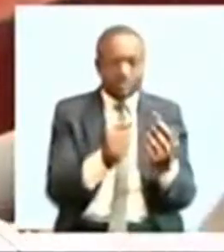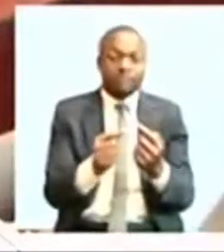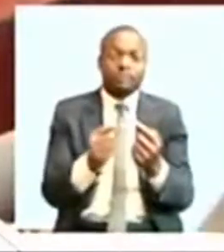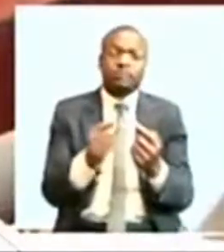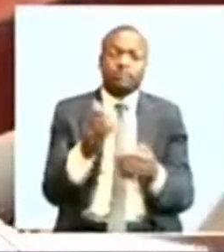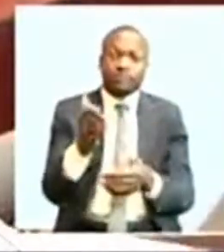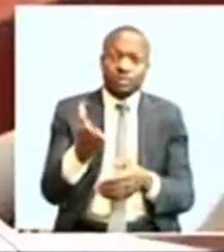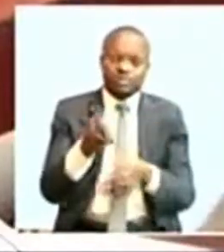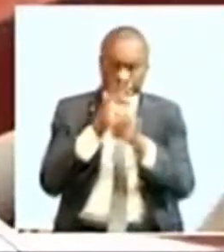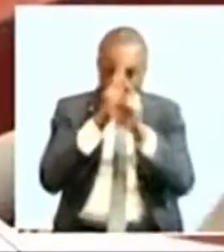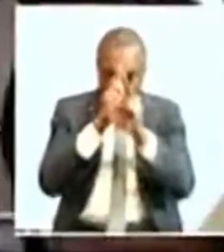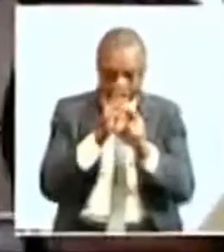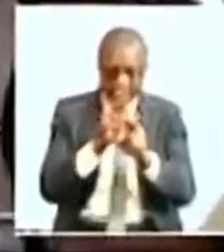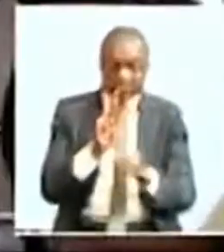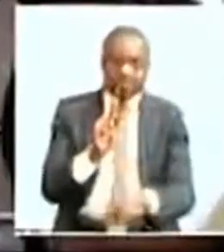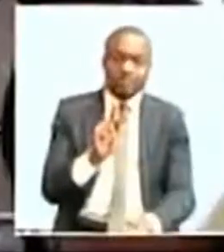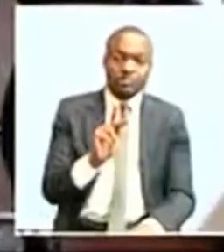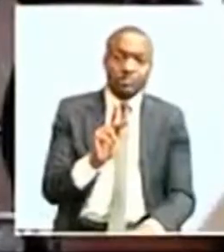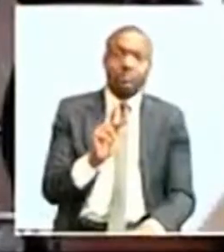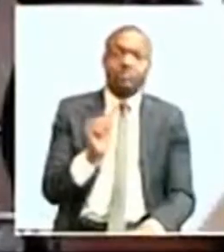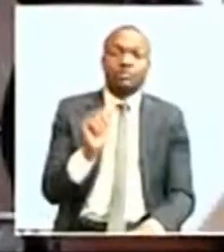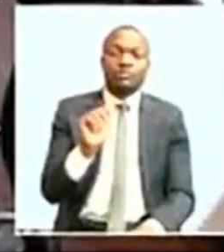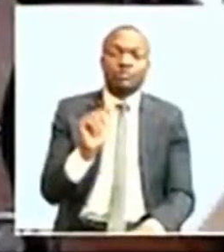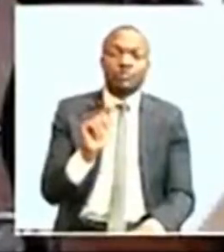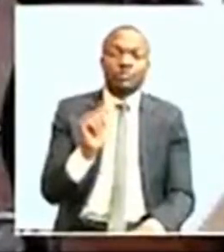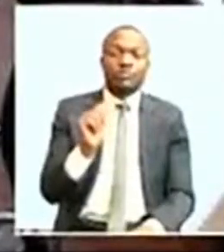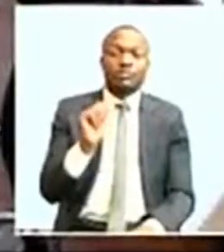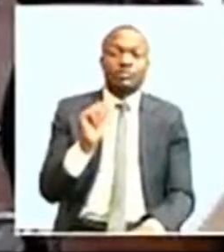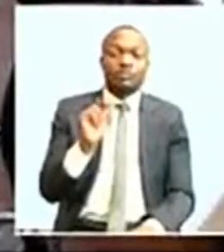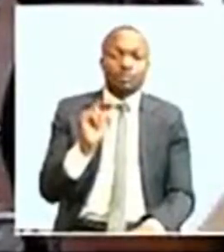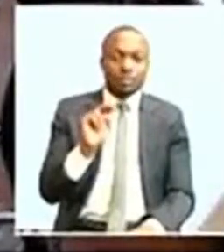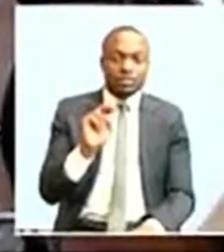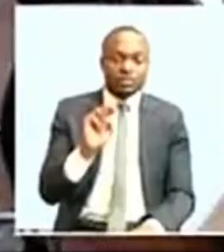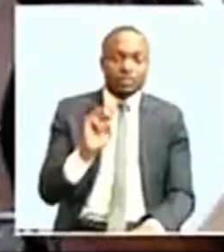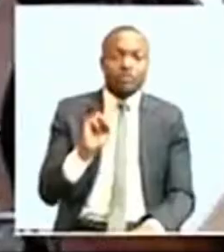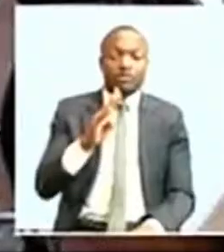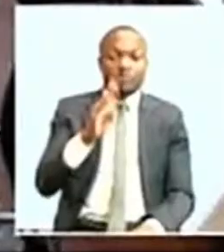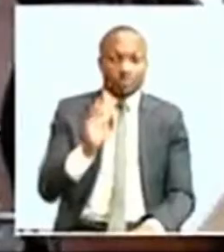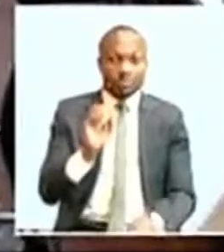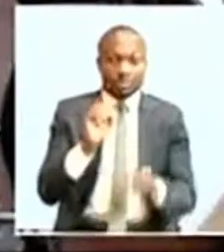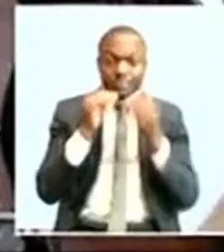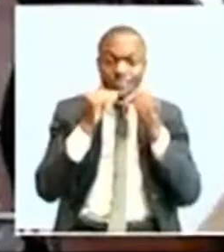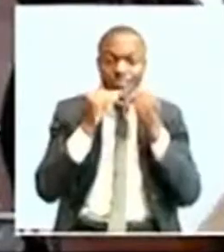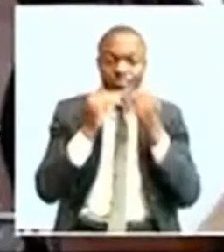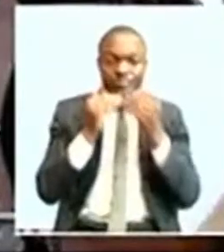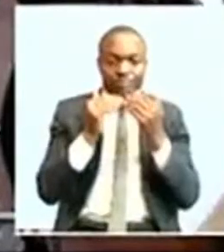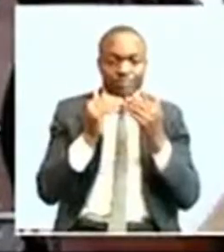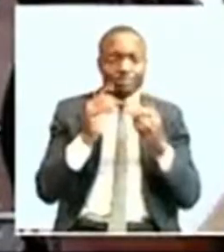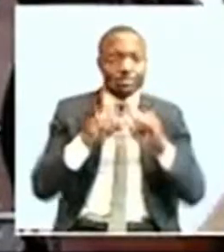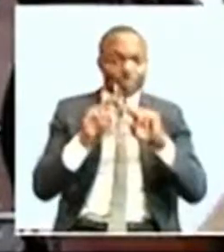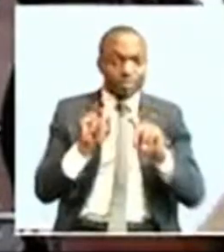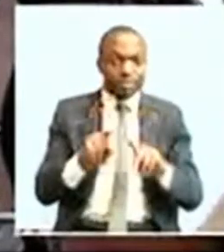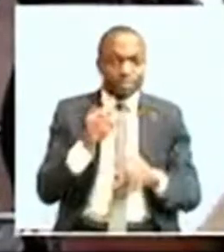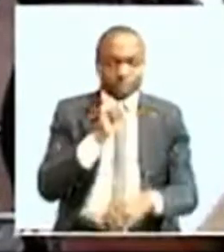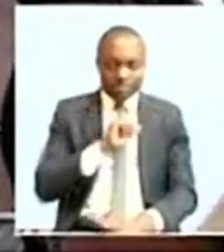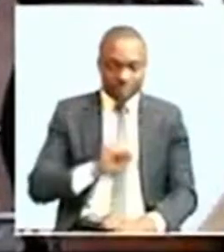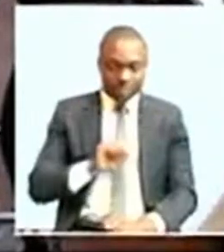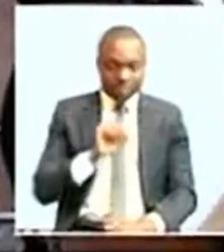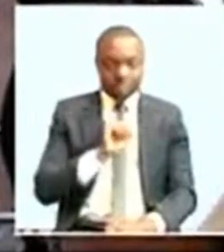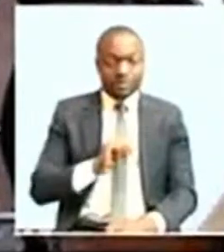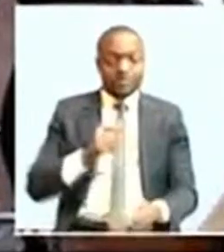Yes, Honorable Katambo. Thank you, Honorable Chairperson, and sorry for coming late because I'm running into two committees.